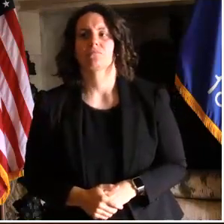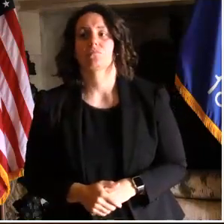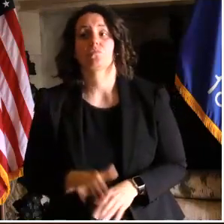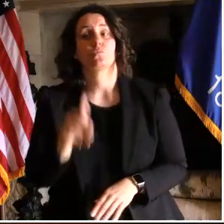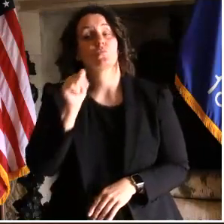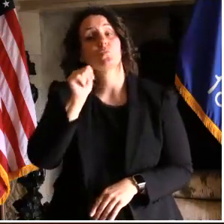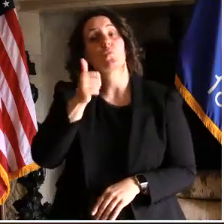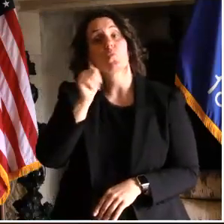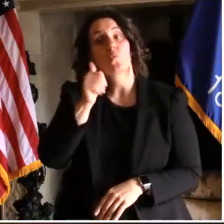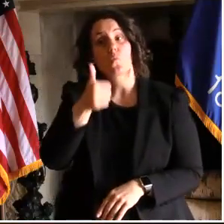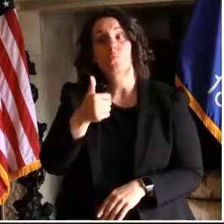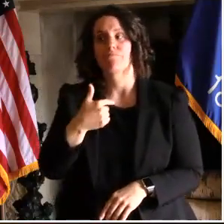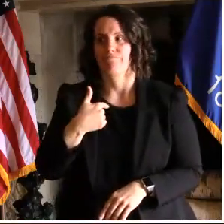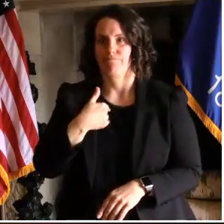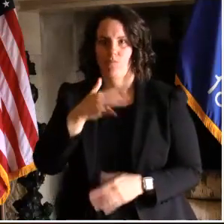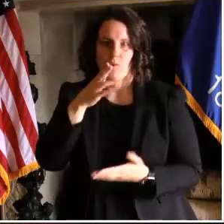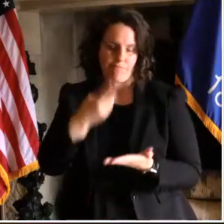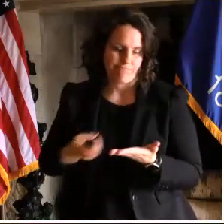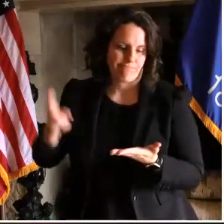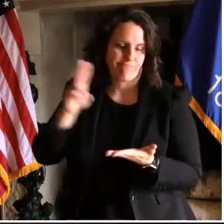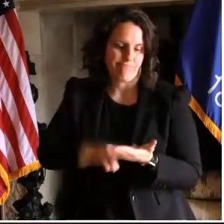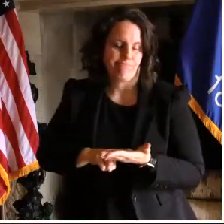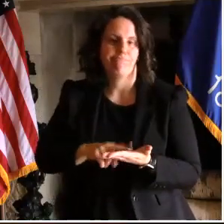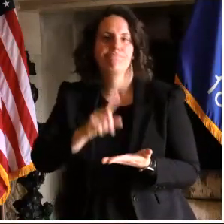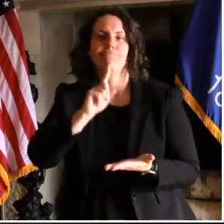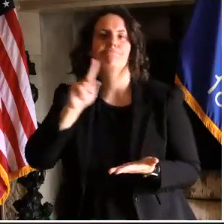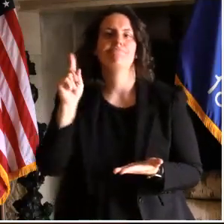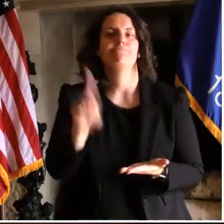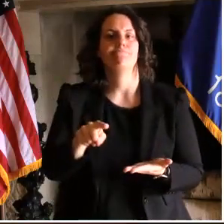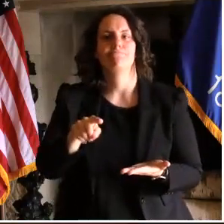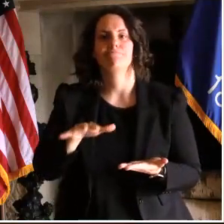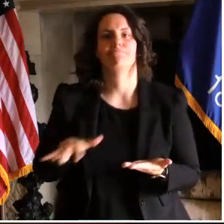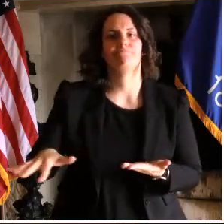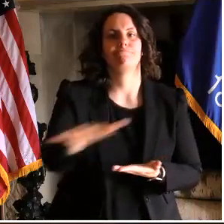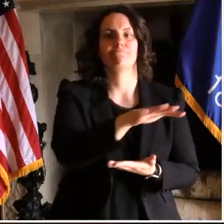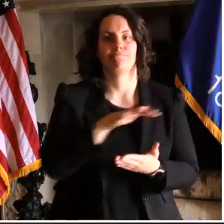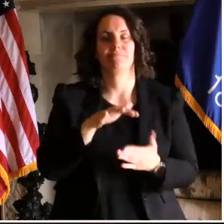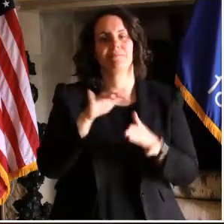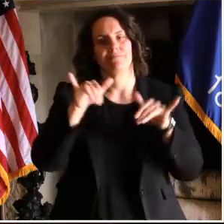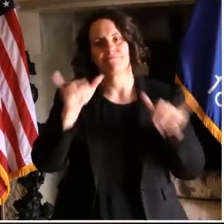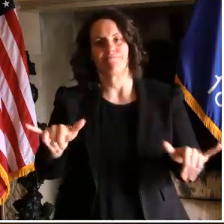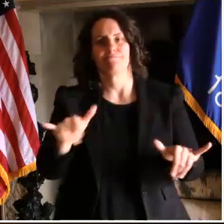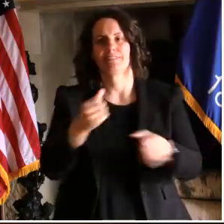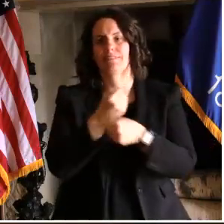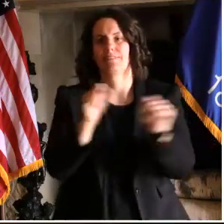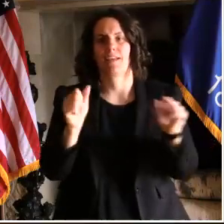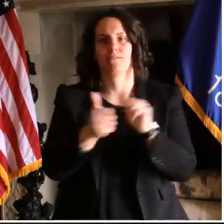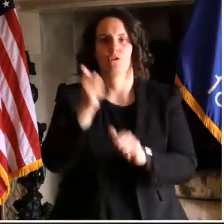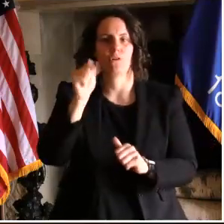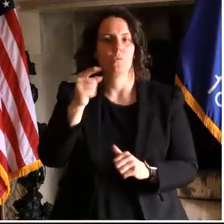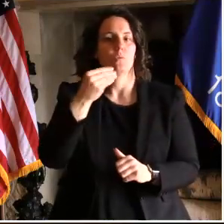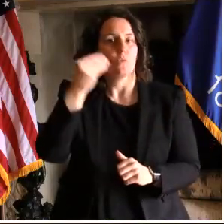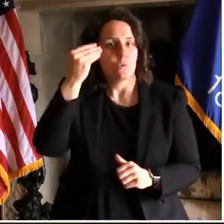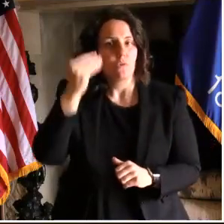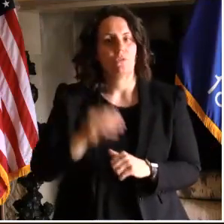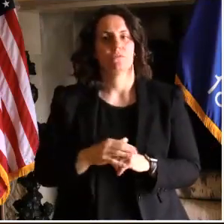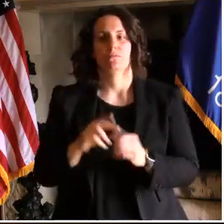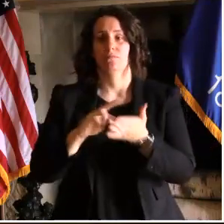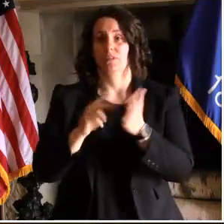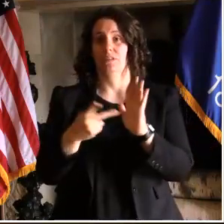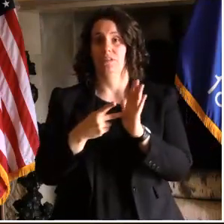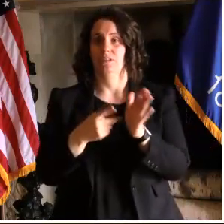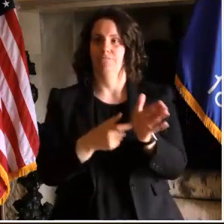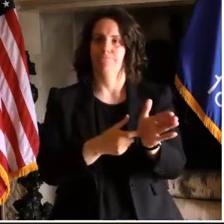the Safer at Home order to further protect Wisconsin from COVID-19. This is a necessary step to slow the spread